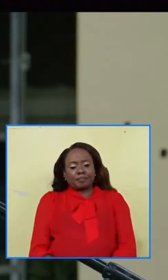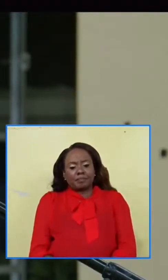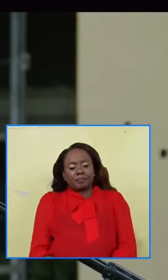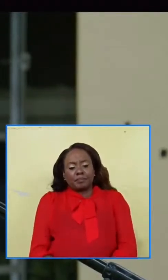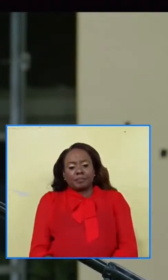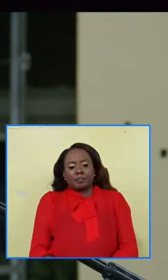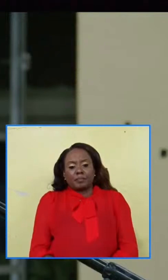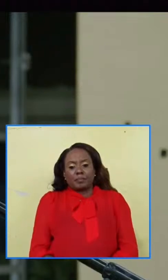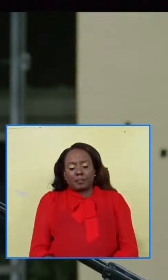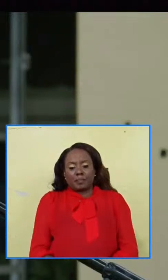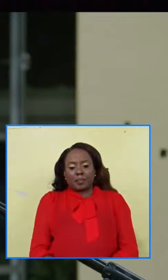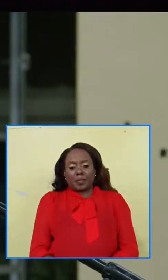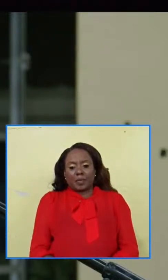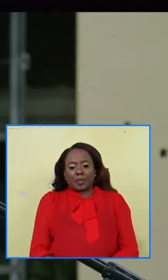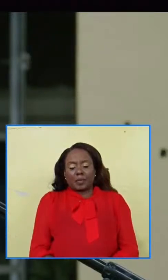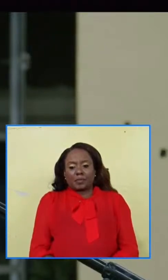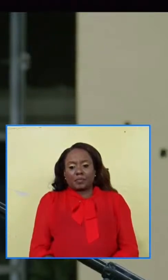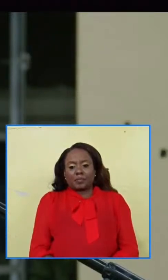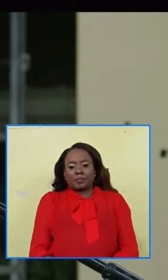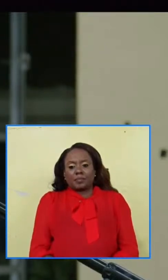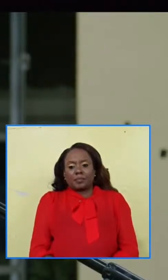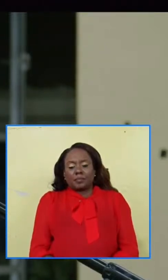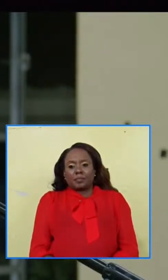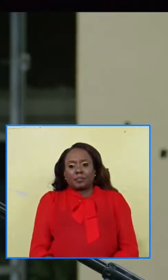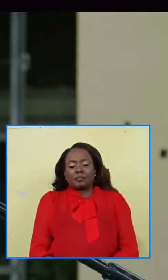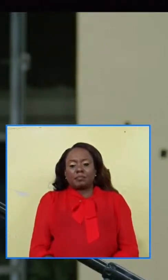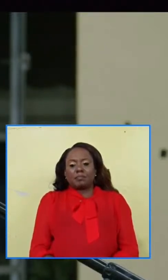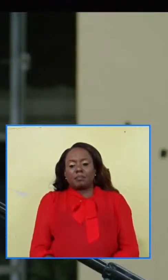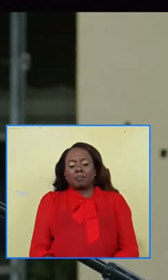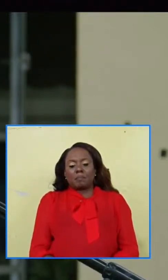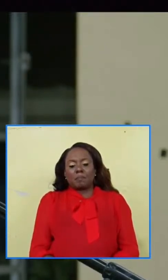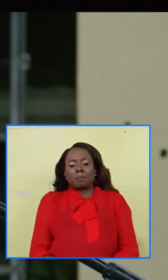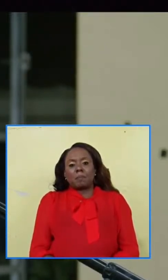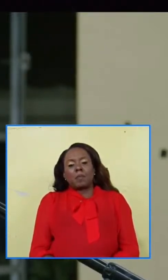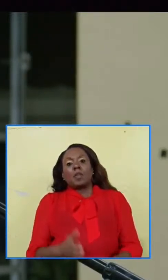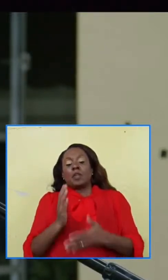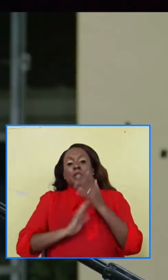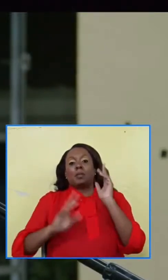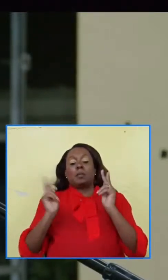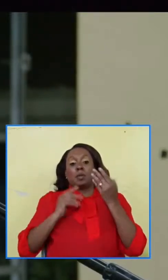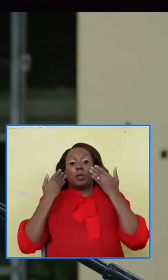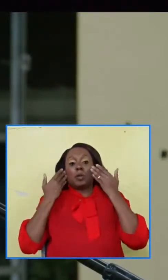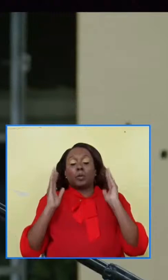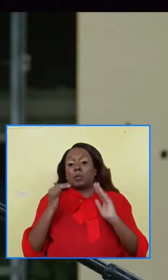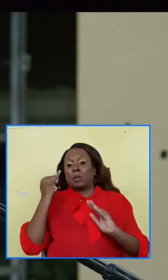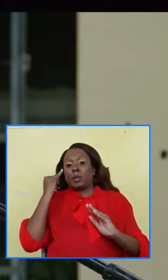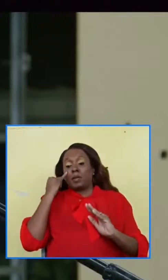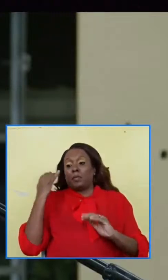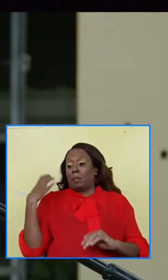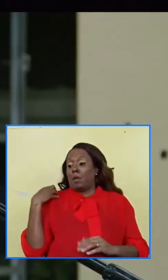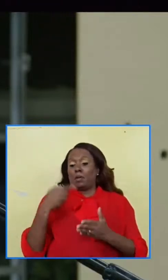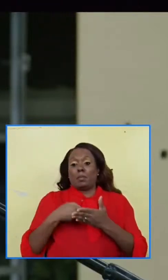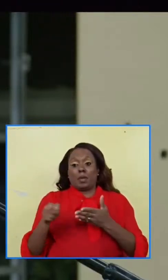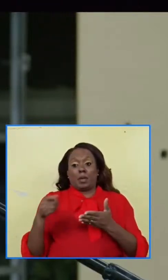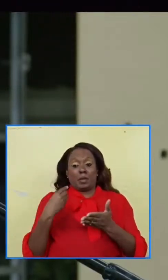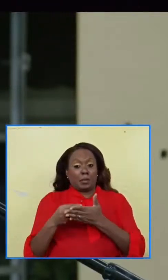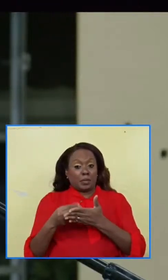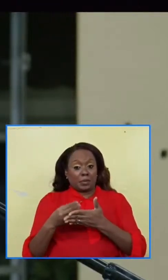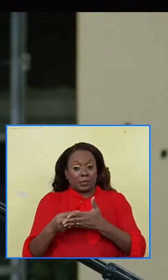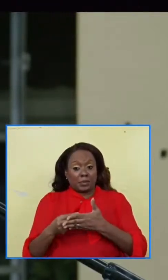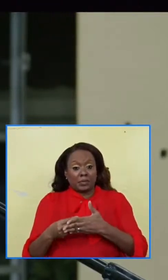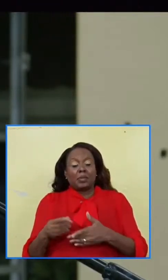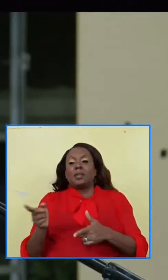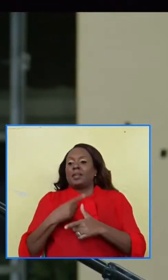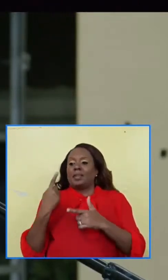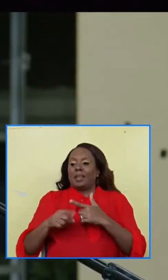You're not getting that surety that your contributions are being paid, and then the NIS